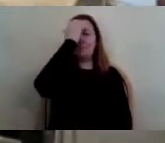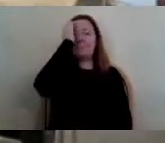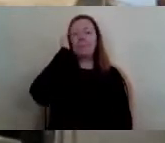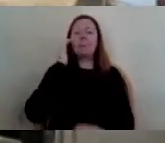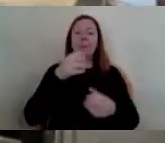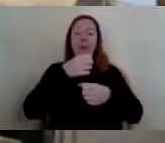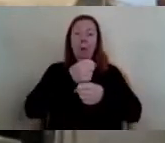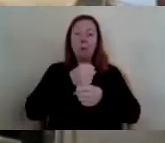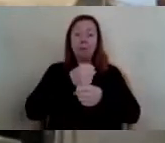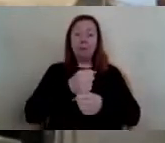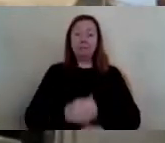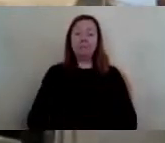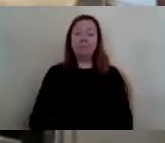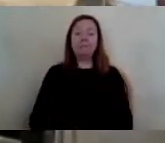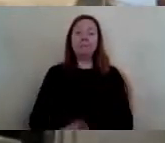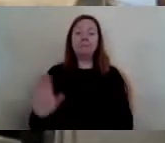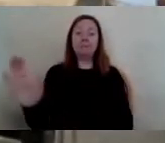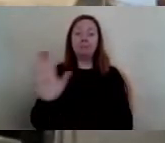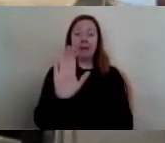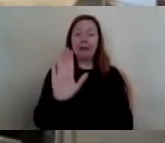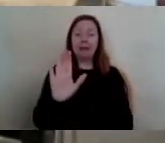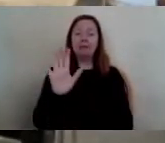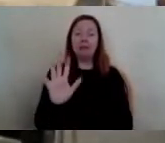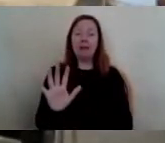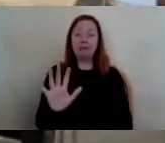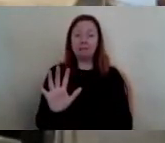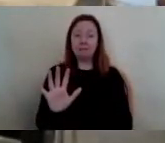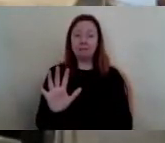it. Back to the center. Hold it.